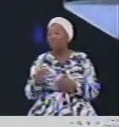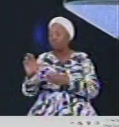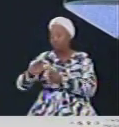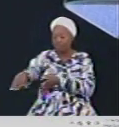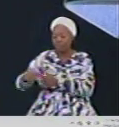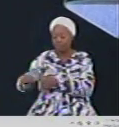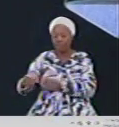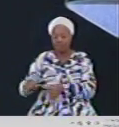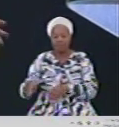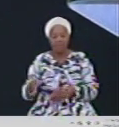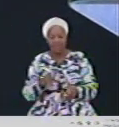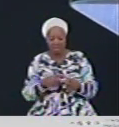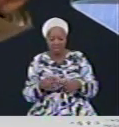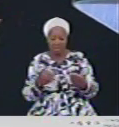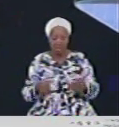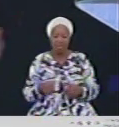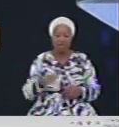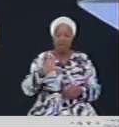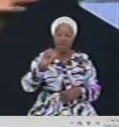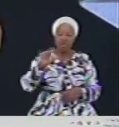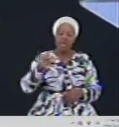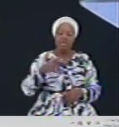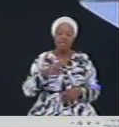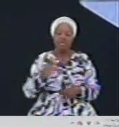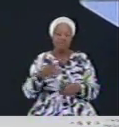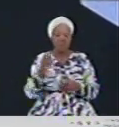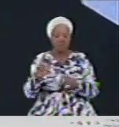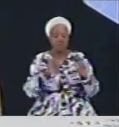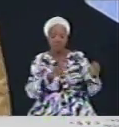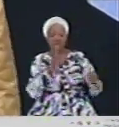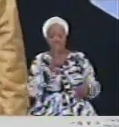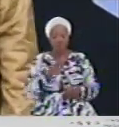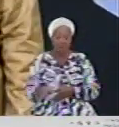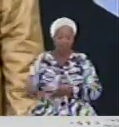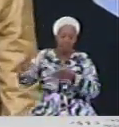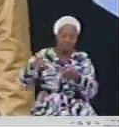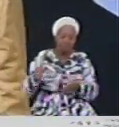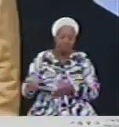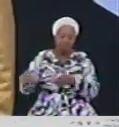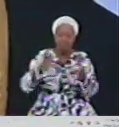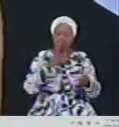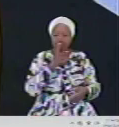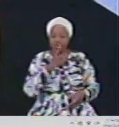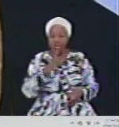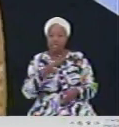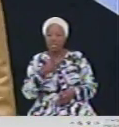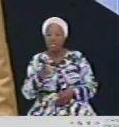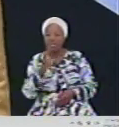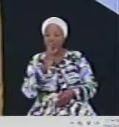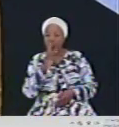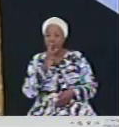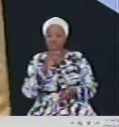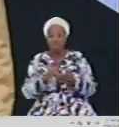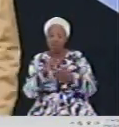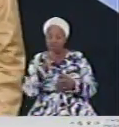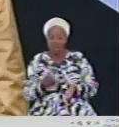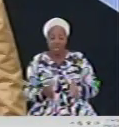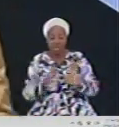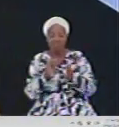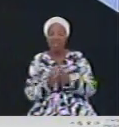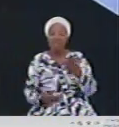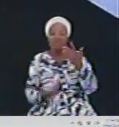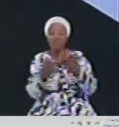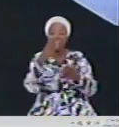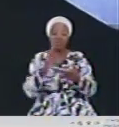altar right. He said, put water. They put water. The water that should not even allow the fire to come up. And now a